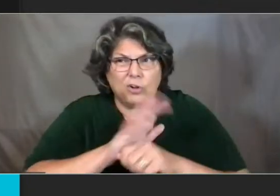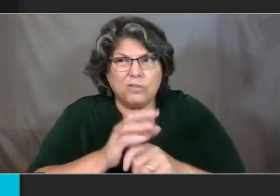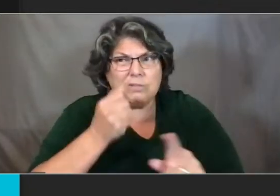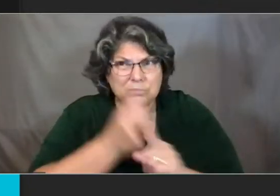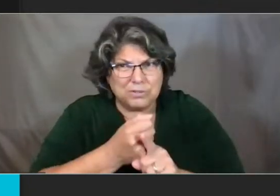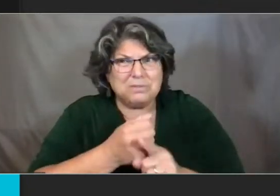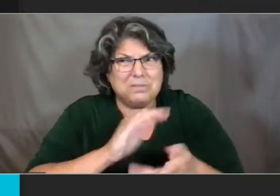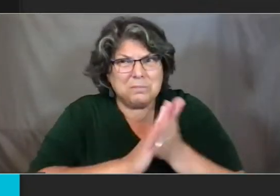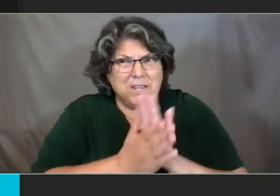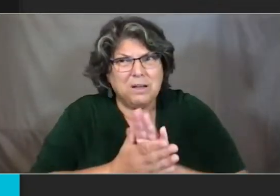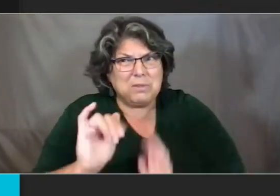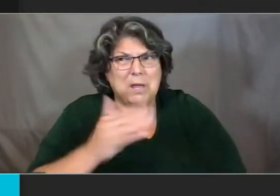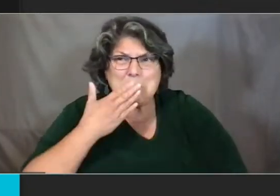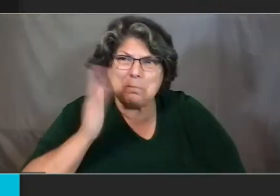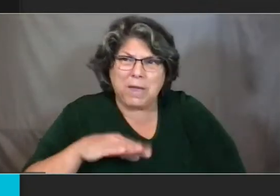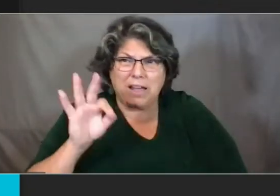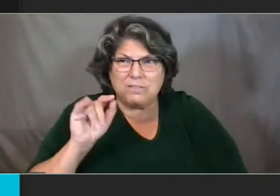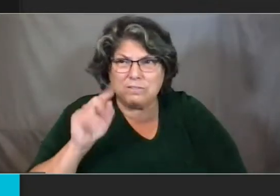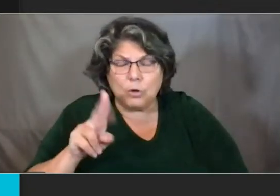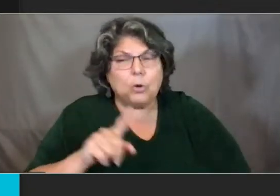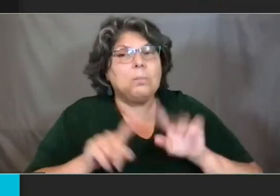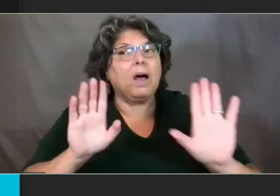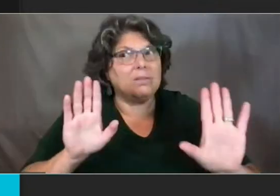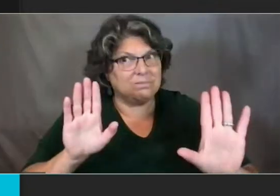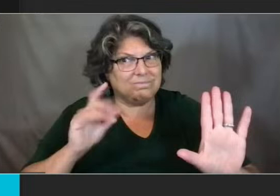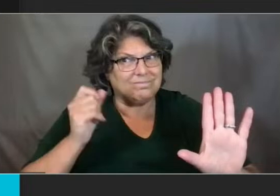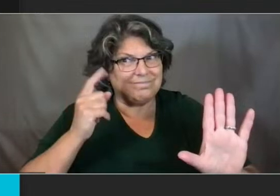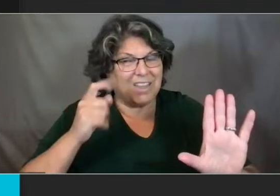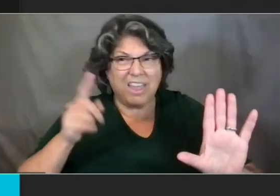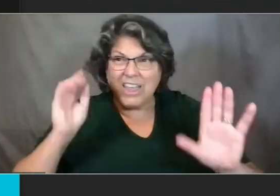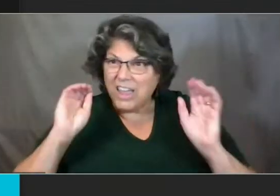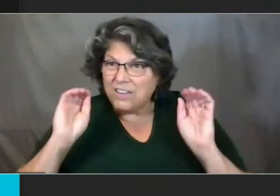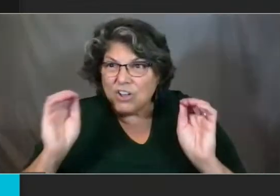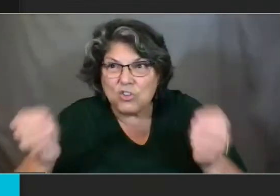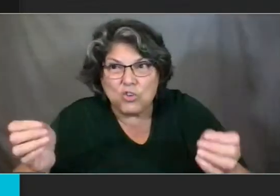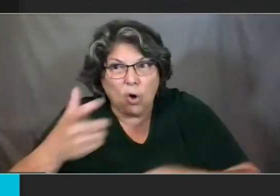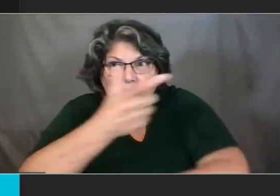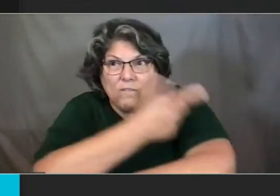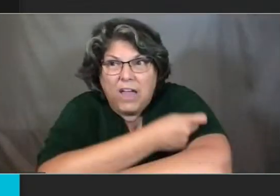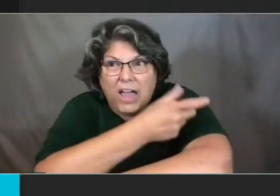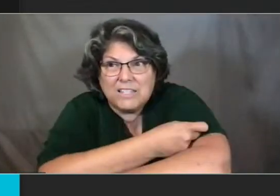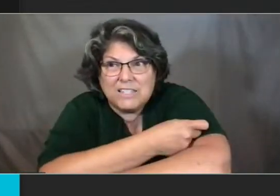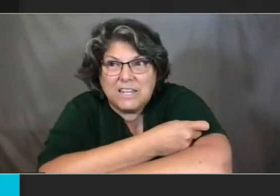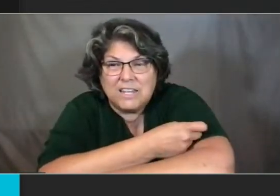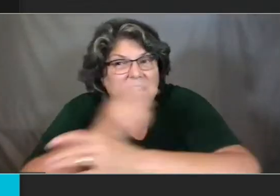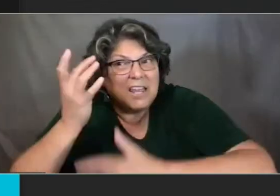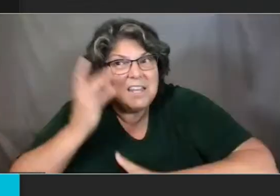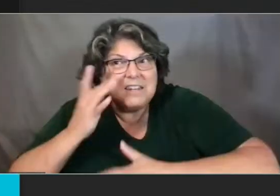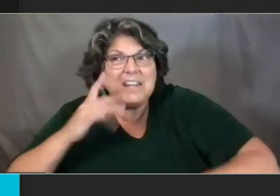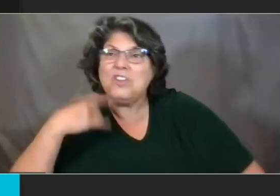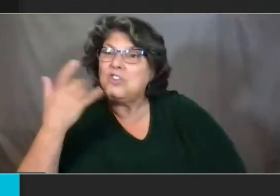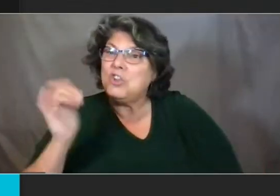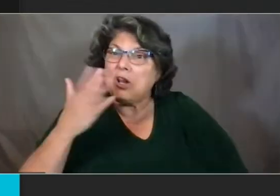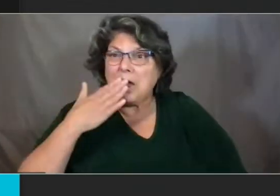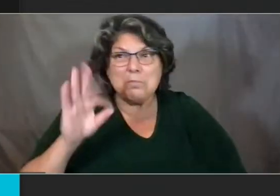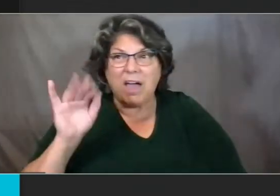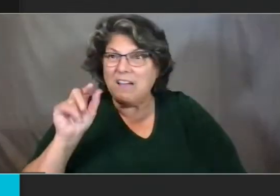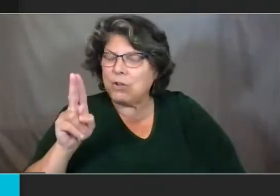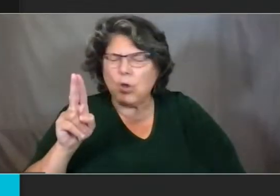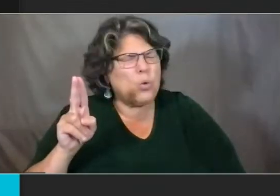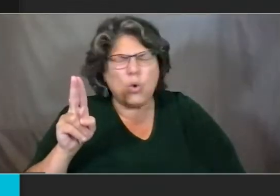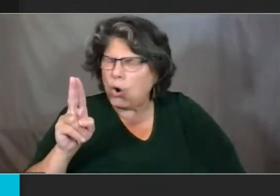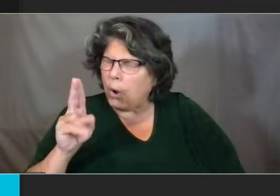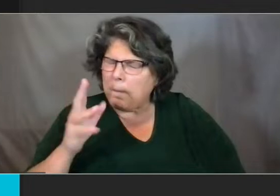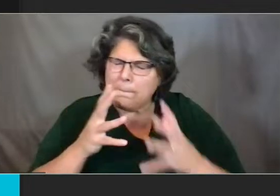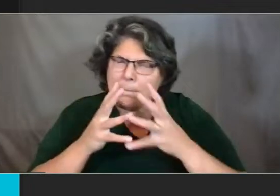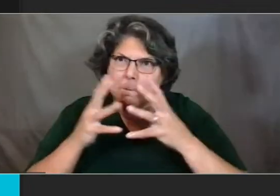vaccinated. If you're unvaccinated, this disease is not like the bad flu. This disease is much more deadly and much